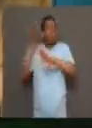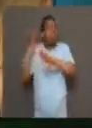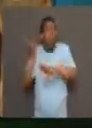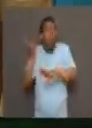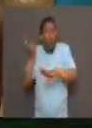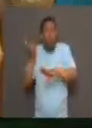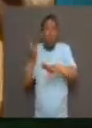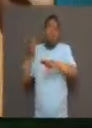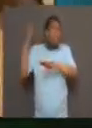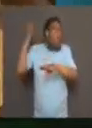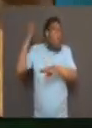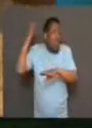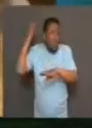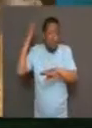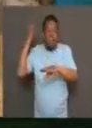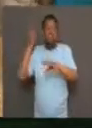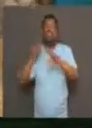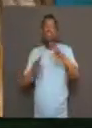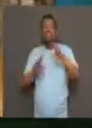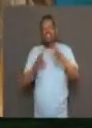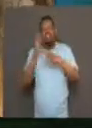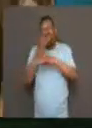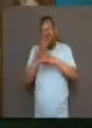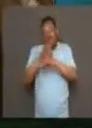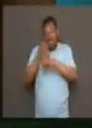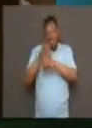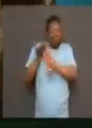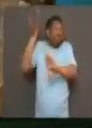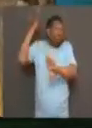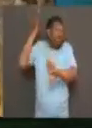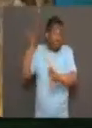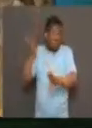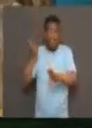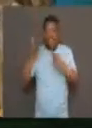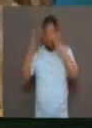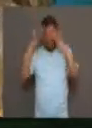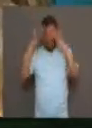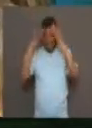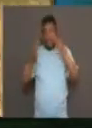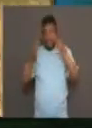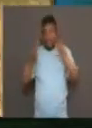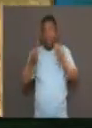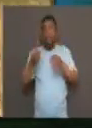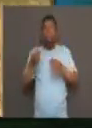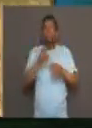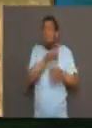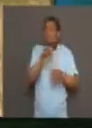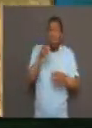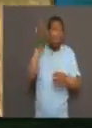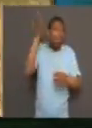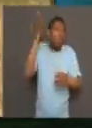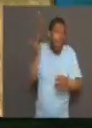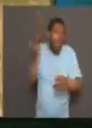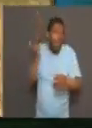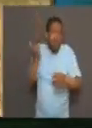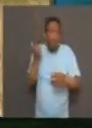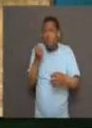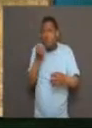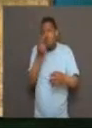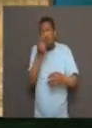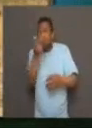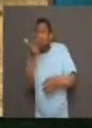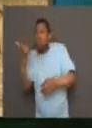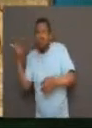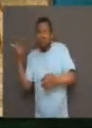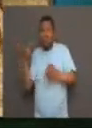the earliest civilizations suggest that there were only a